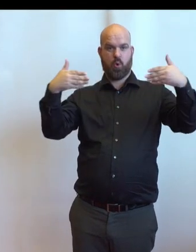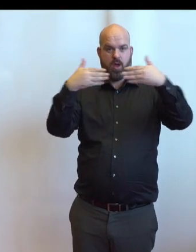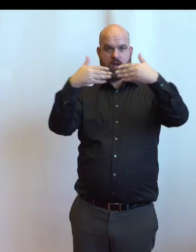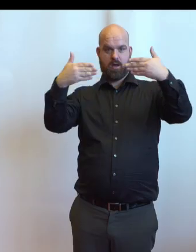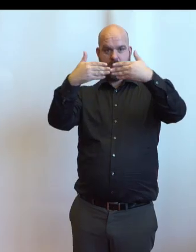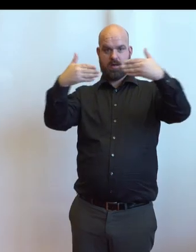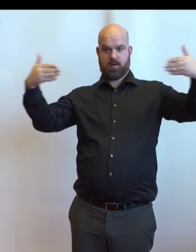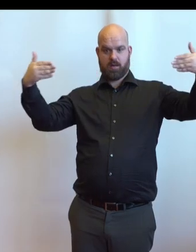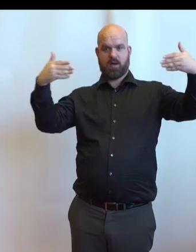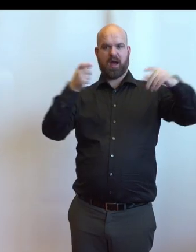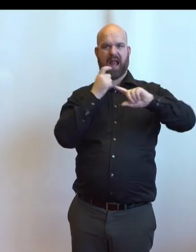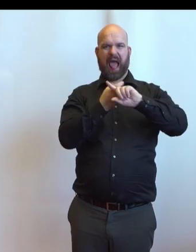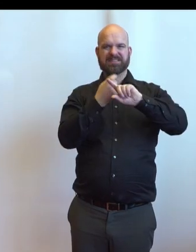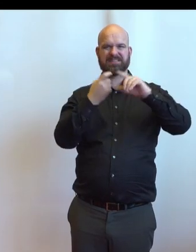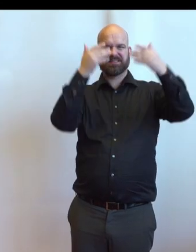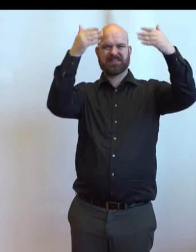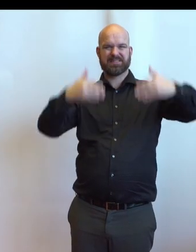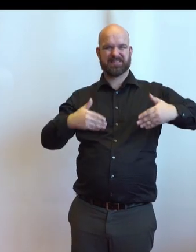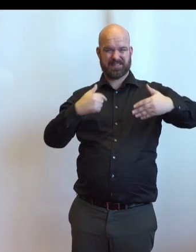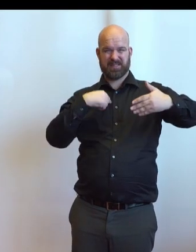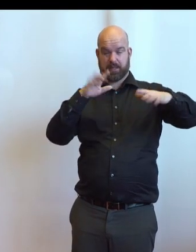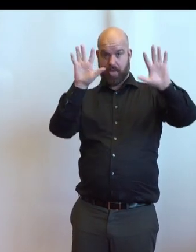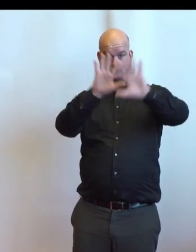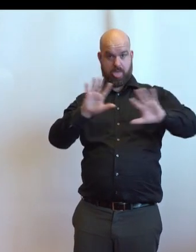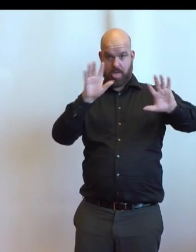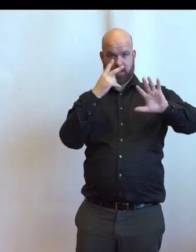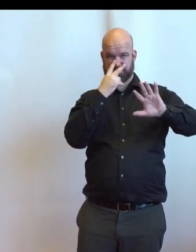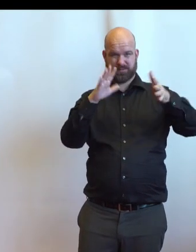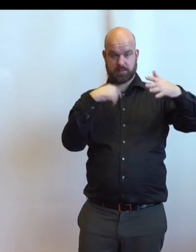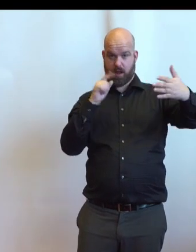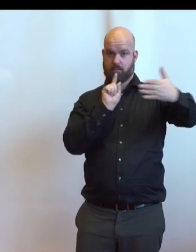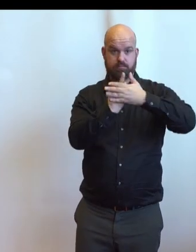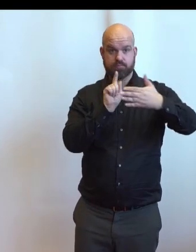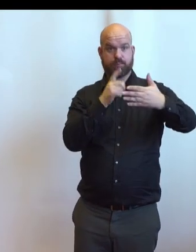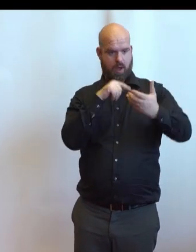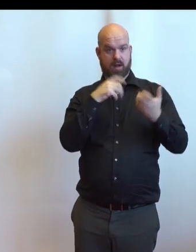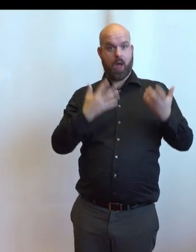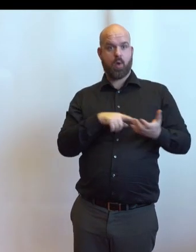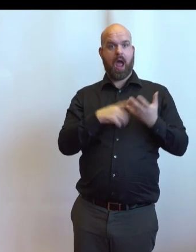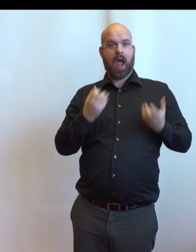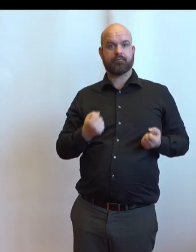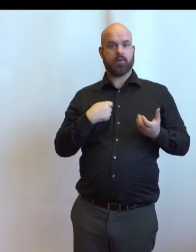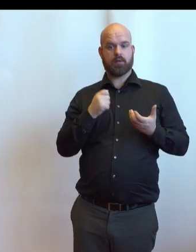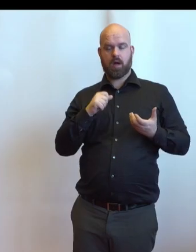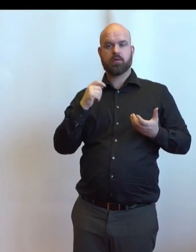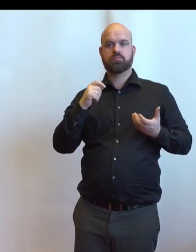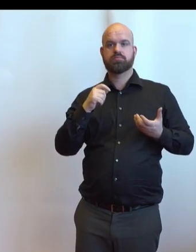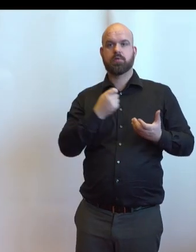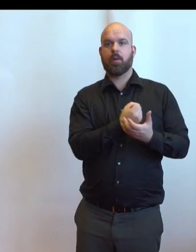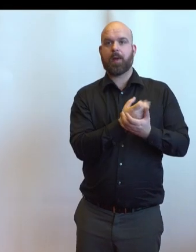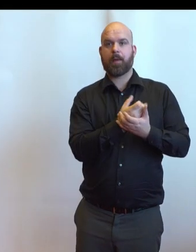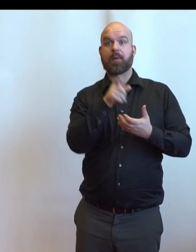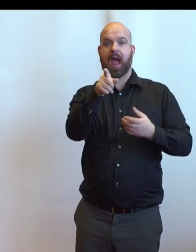doors. But now with the solution created by Accenture, helps me to identify those glass doors. Analyzing the